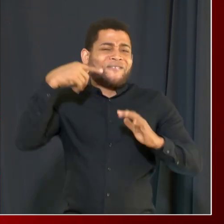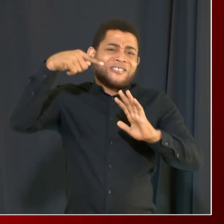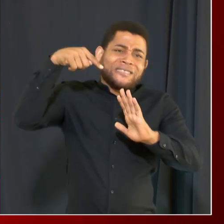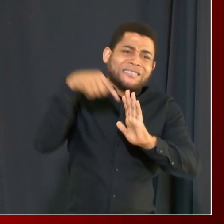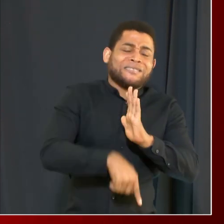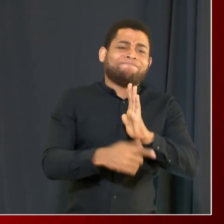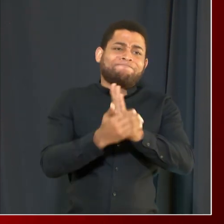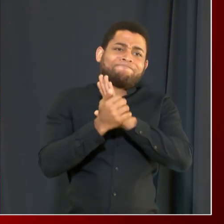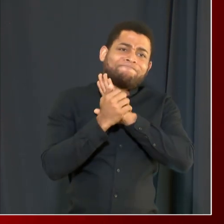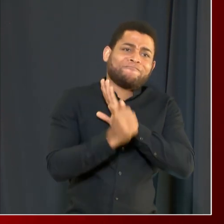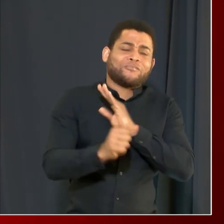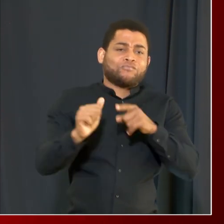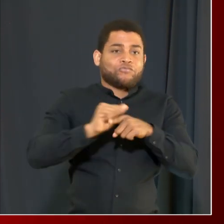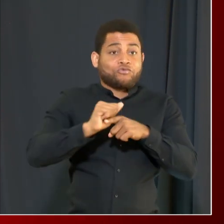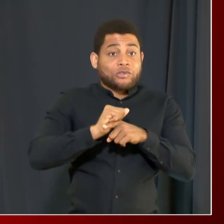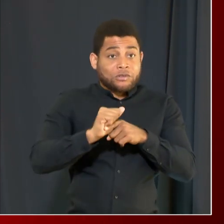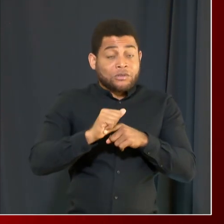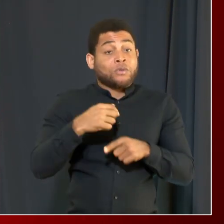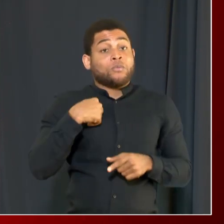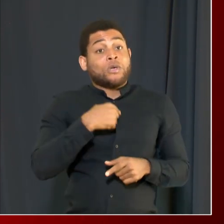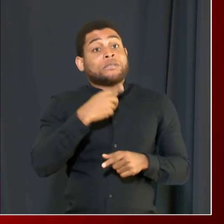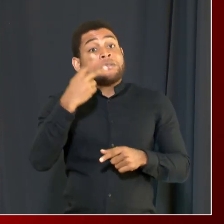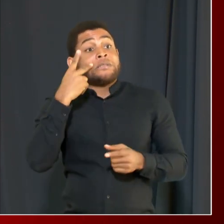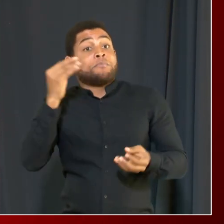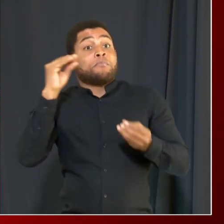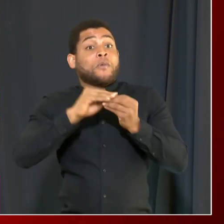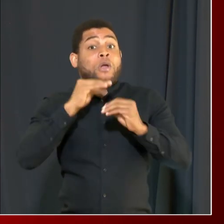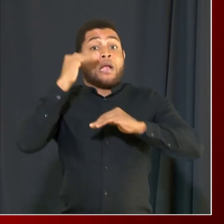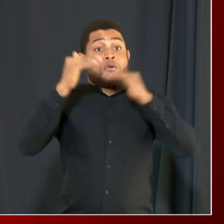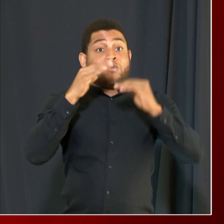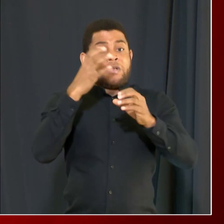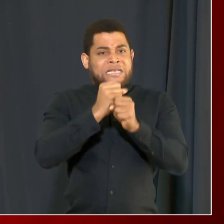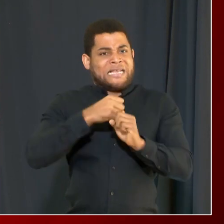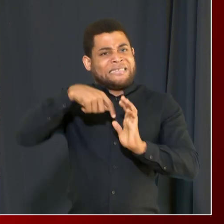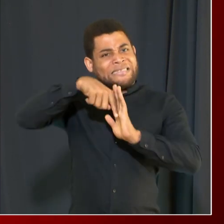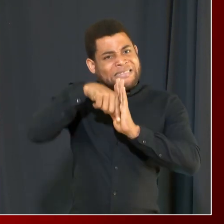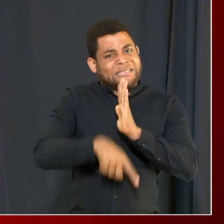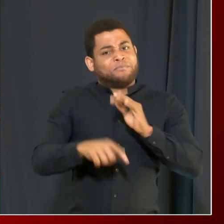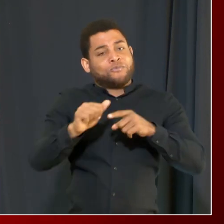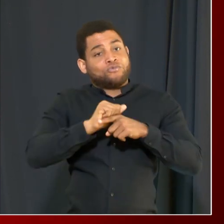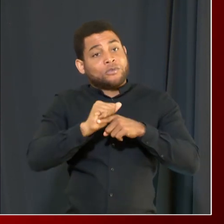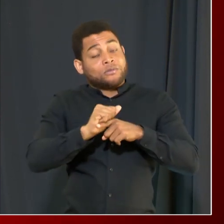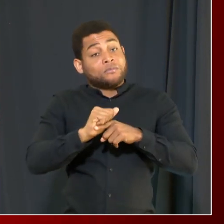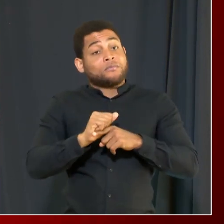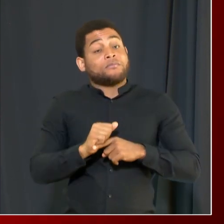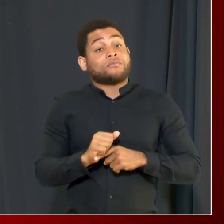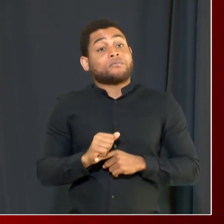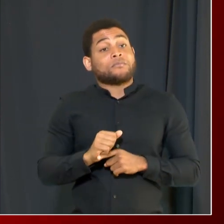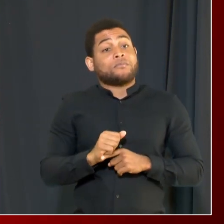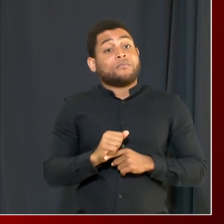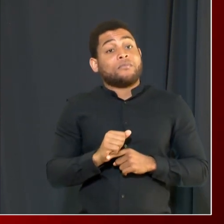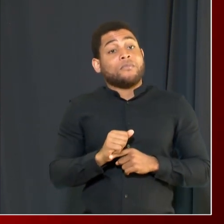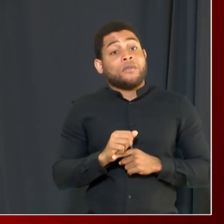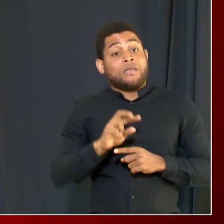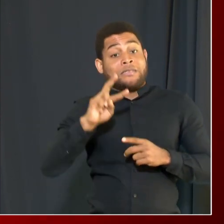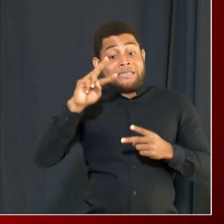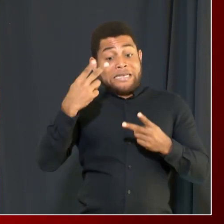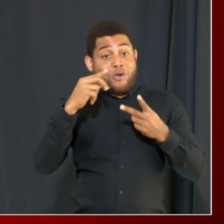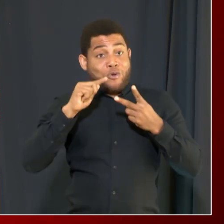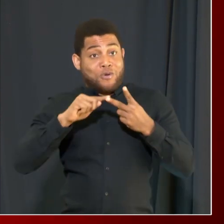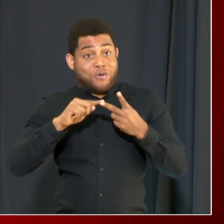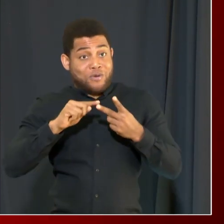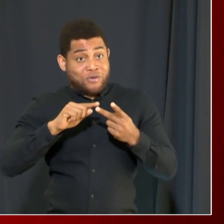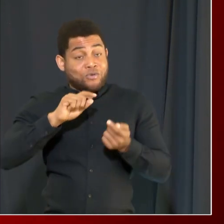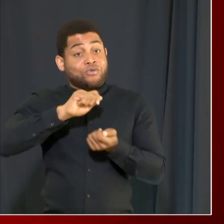a much larger number of adults get really intensive skills training. Second, we're going to be changing what it means for